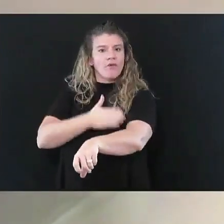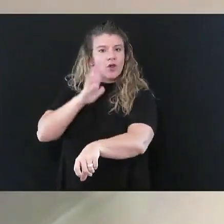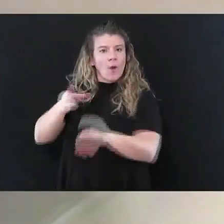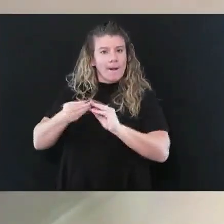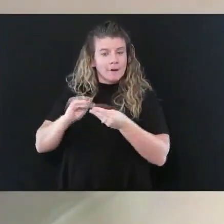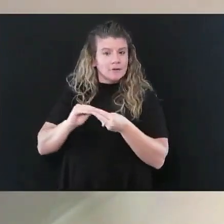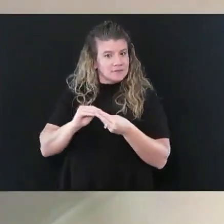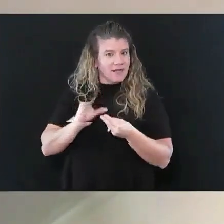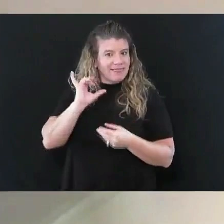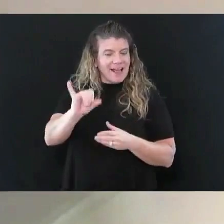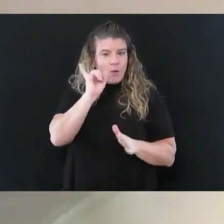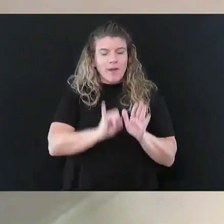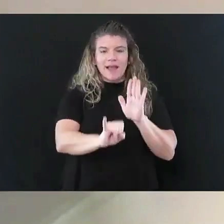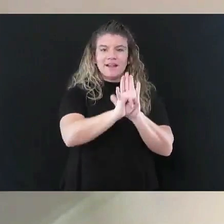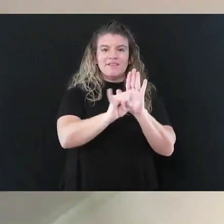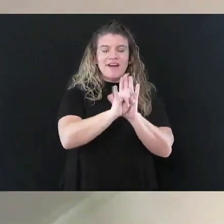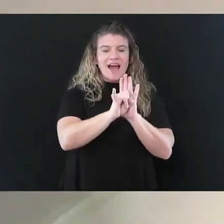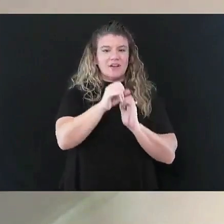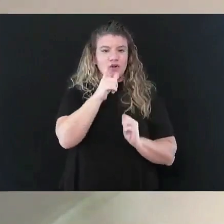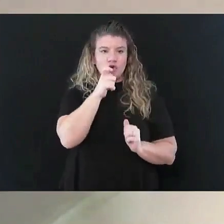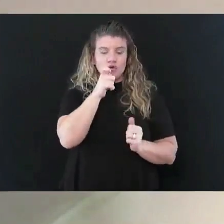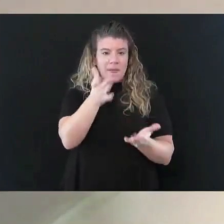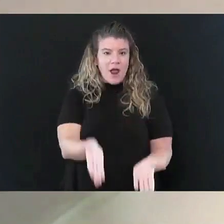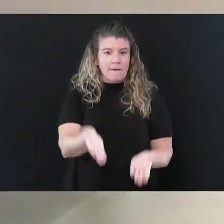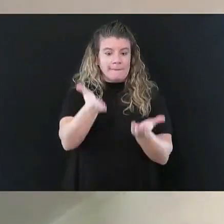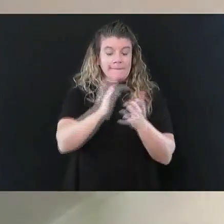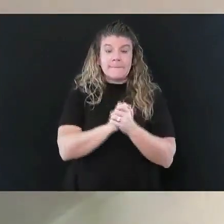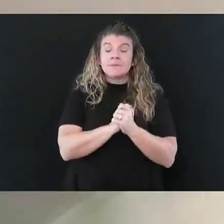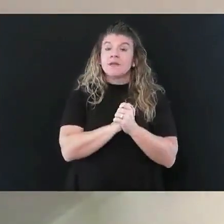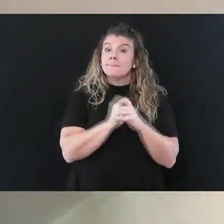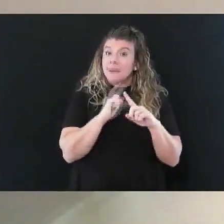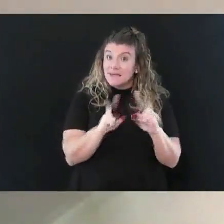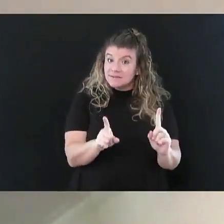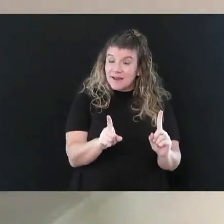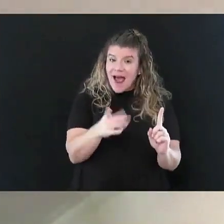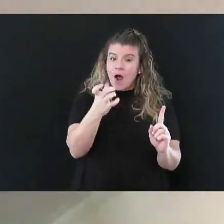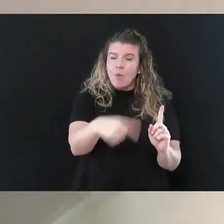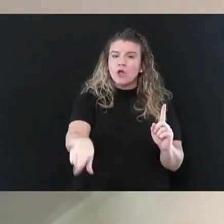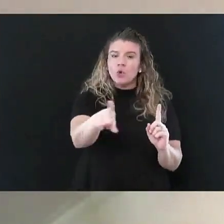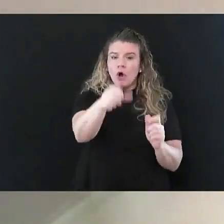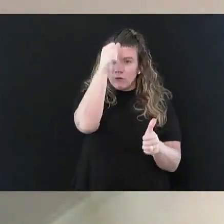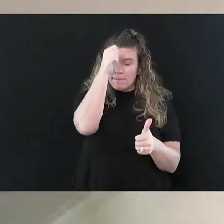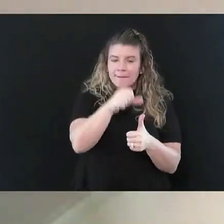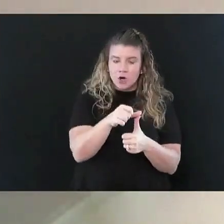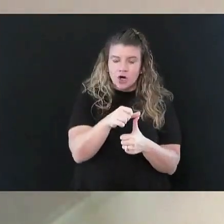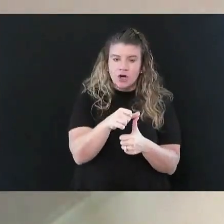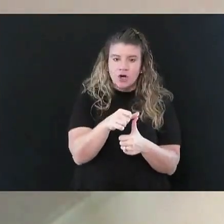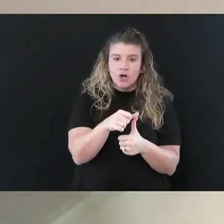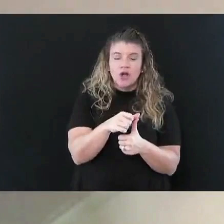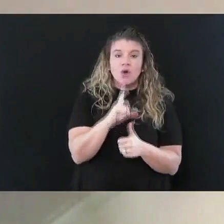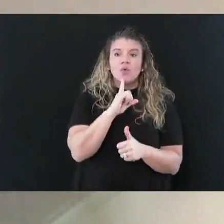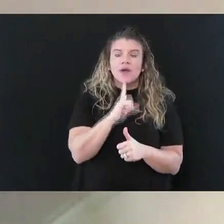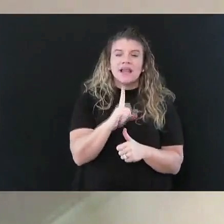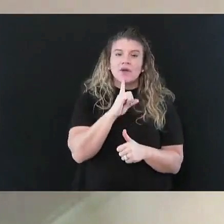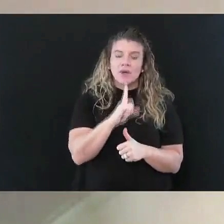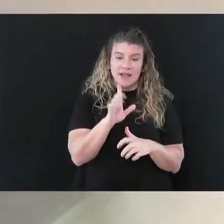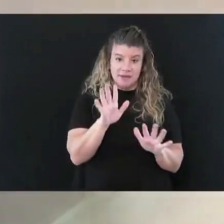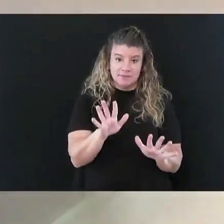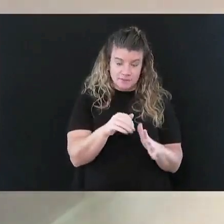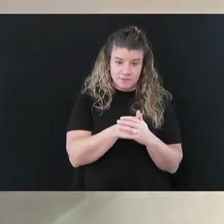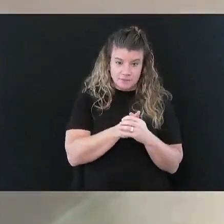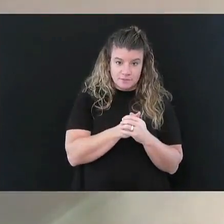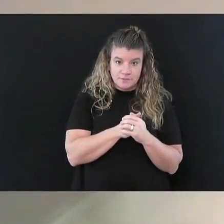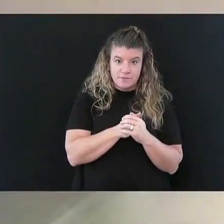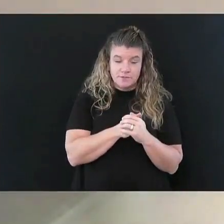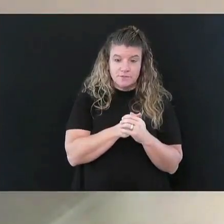to identify the people that we said. But let's just remember, though, really, really remember that